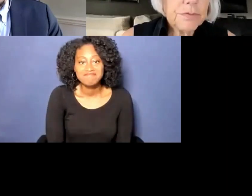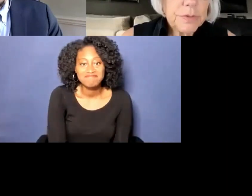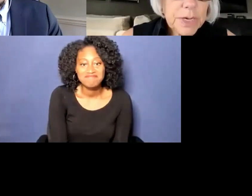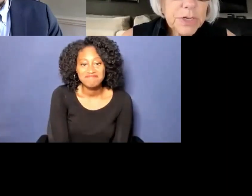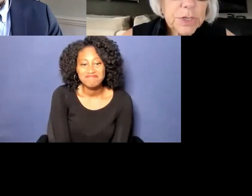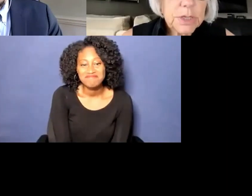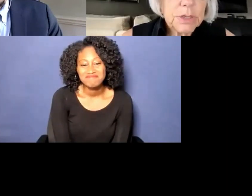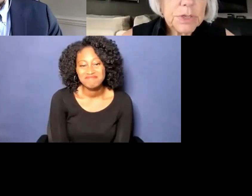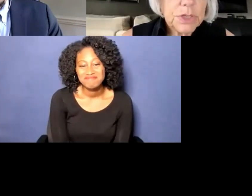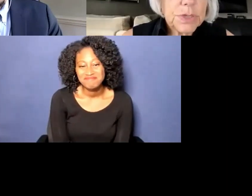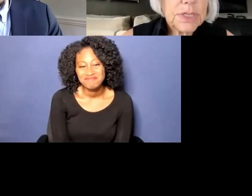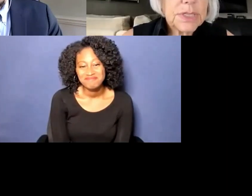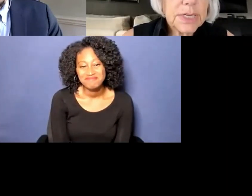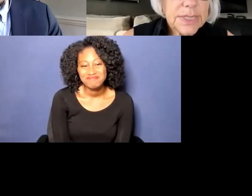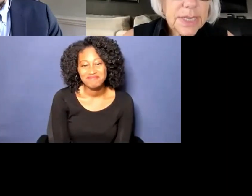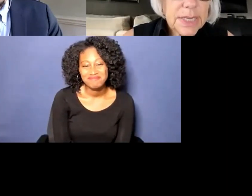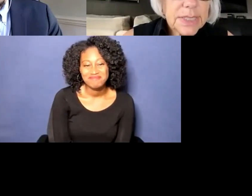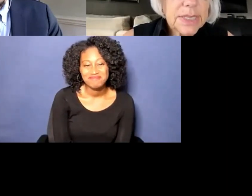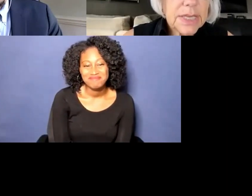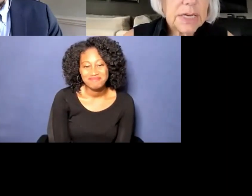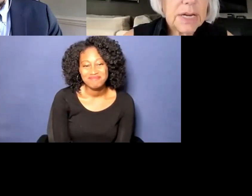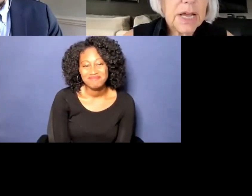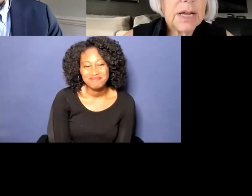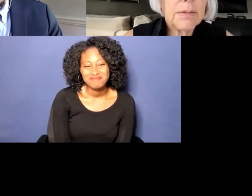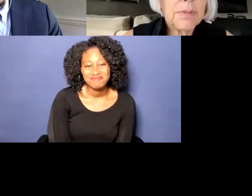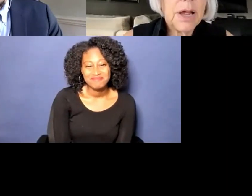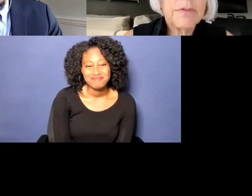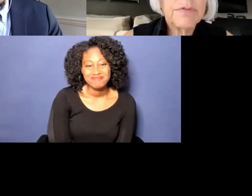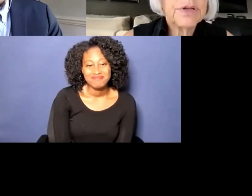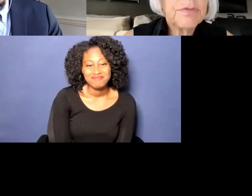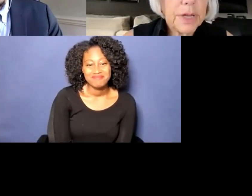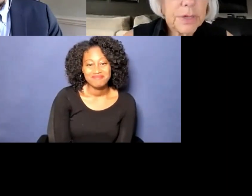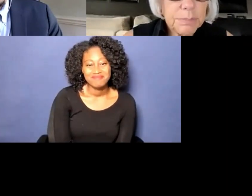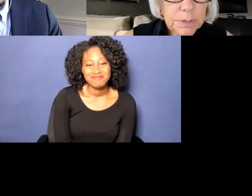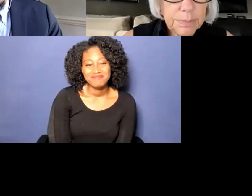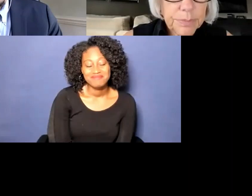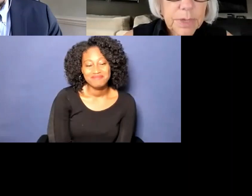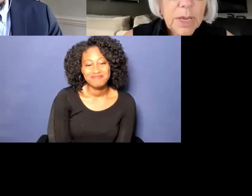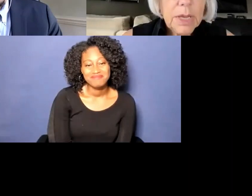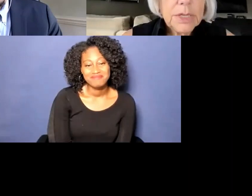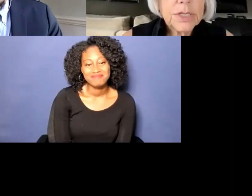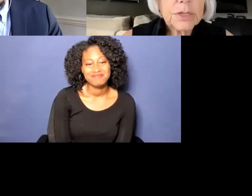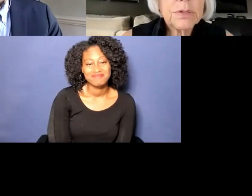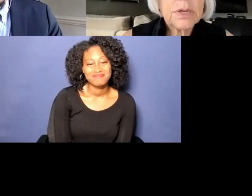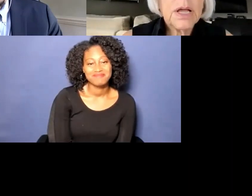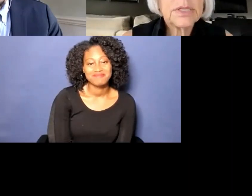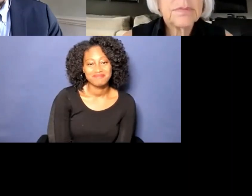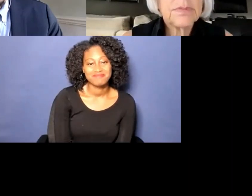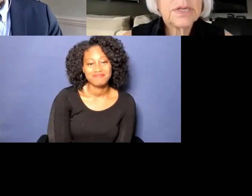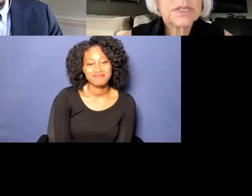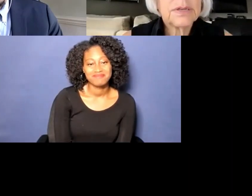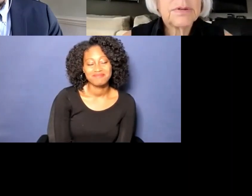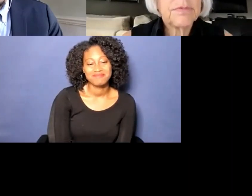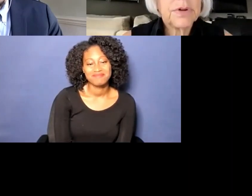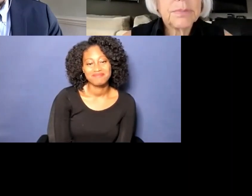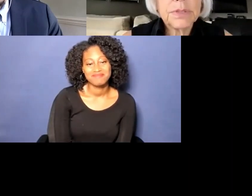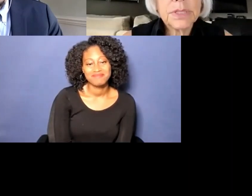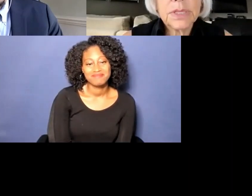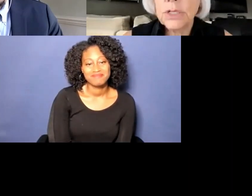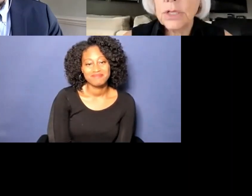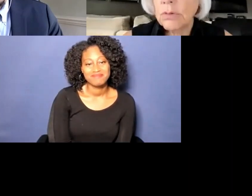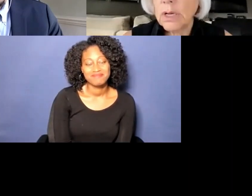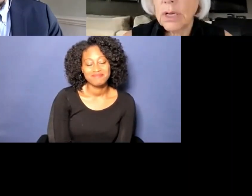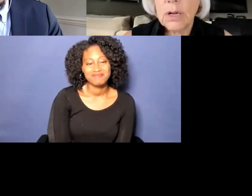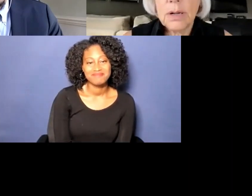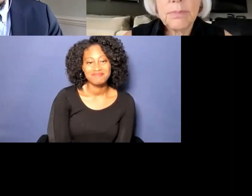is information in the restricted data sets that are very valuable. Certain kinds of things, that variables